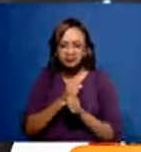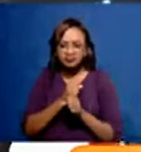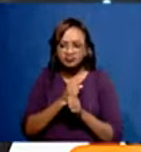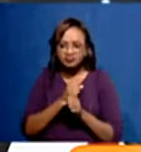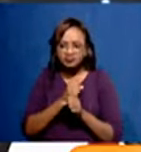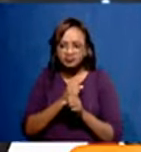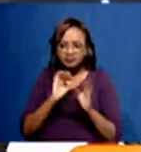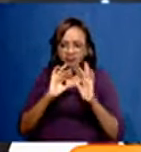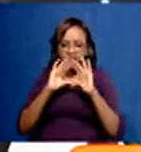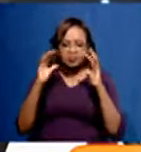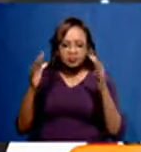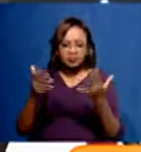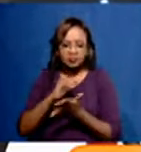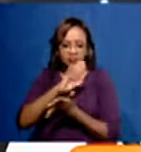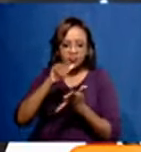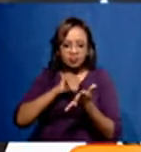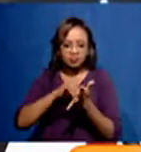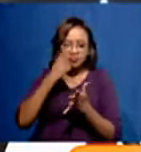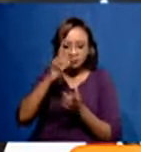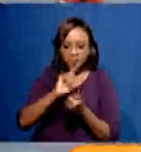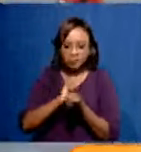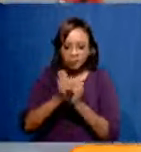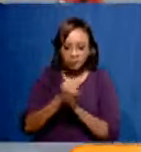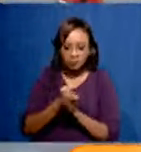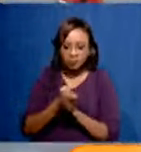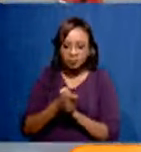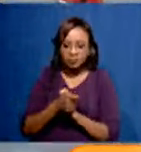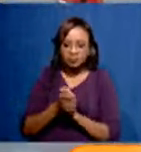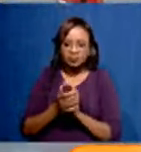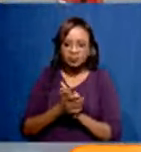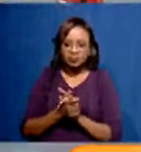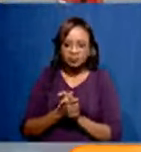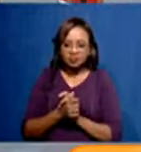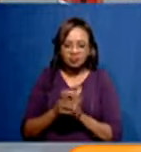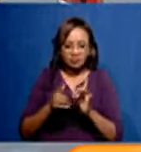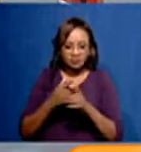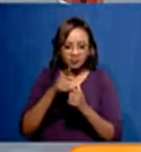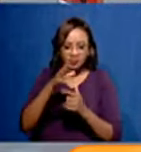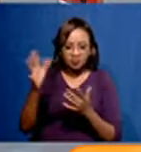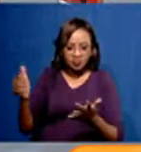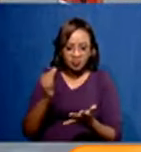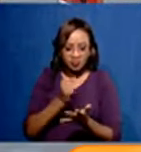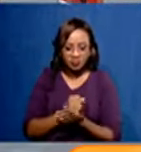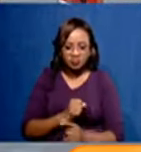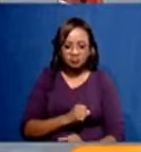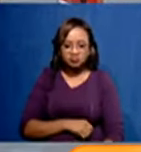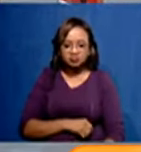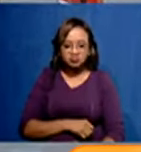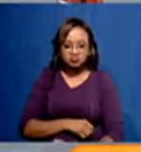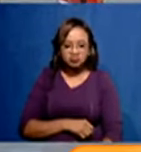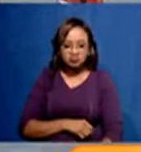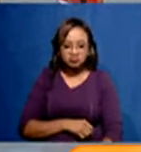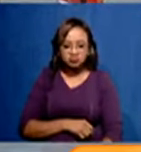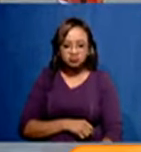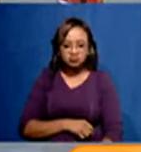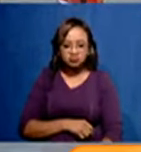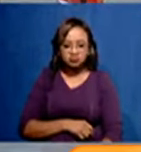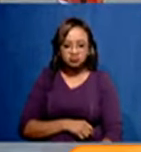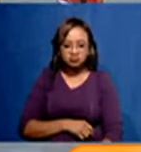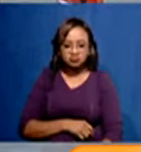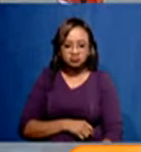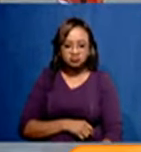for Adaptation. Yes. Right? That's your regular job. Indeed. And then you were hired, you were picked by the president. Why